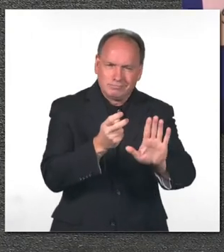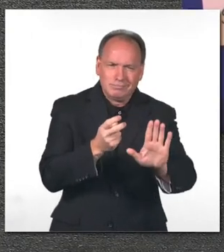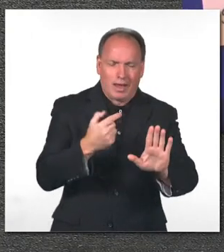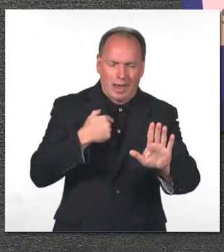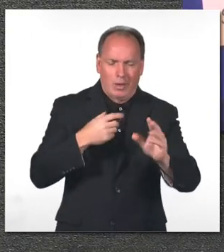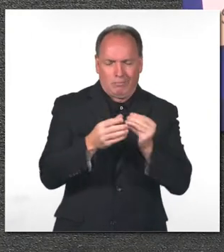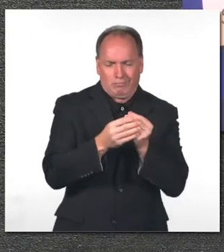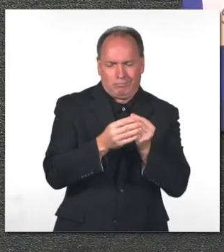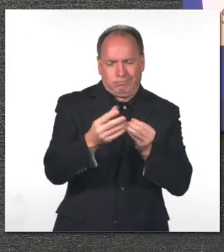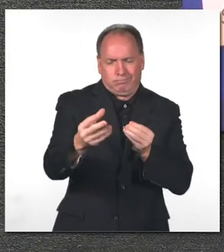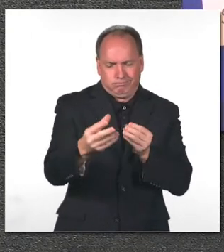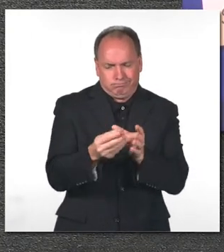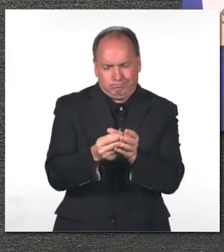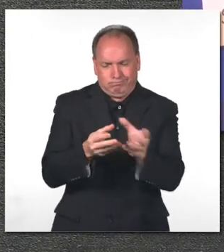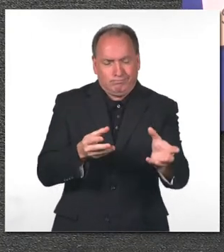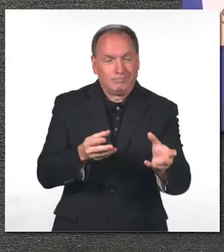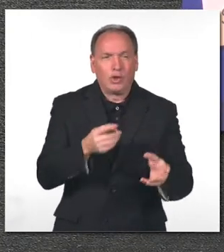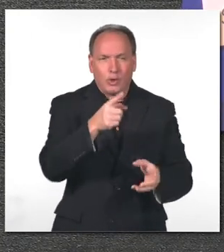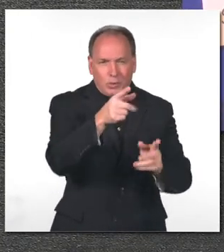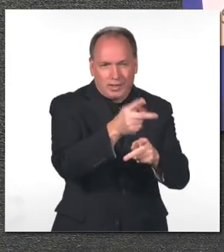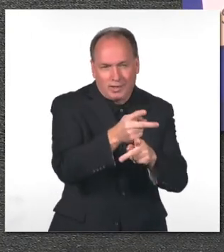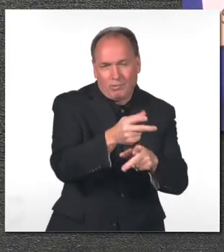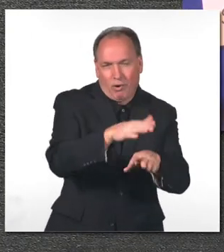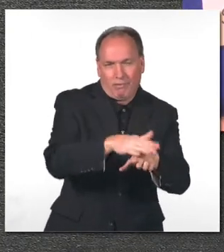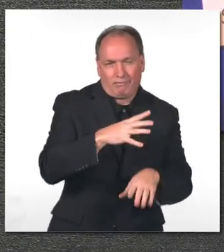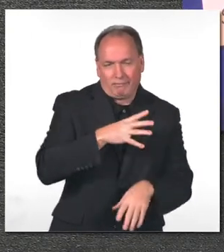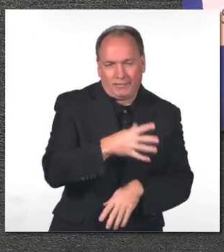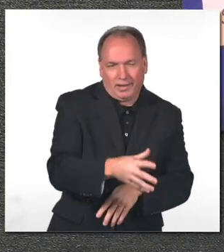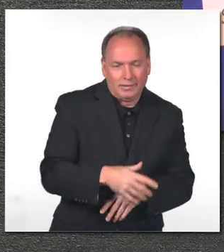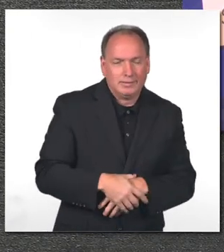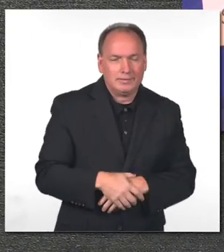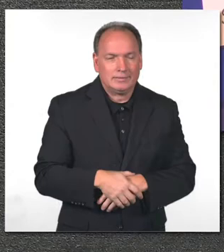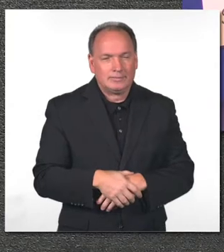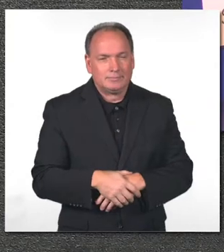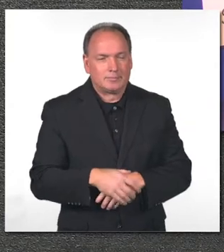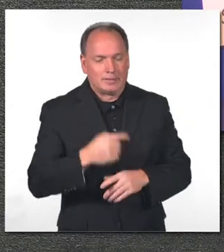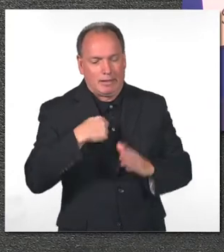home if you're not too warm. I'm going to take mine off so I can turn the pages of my story.